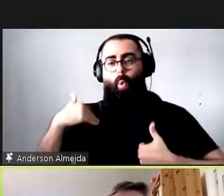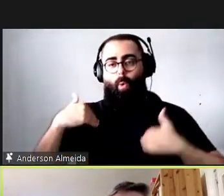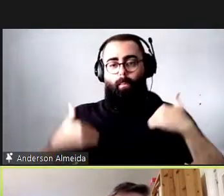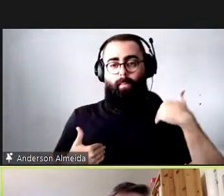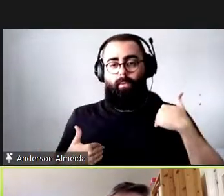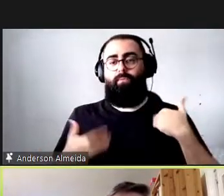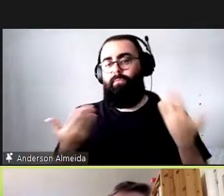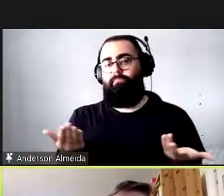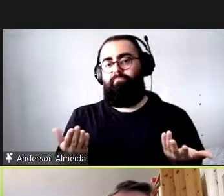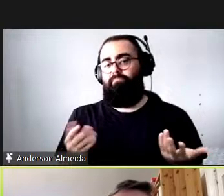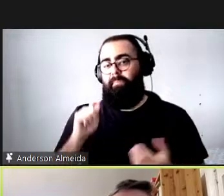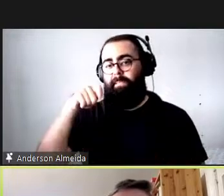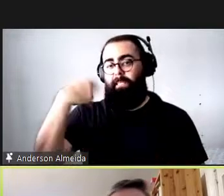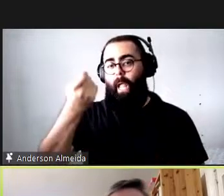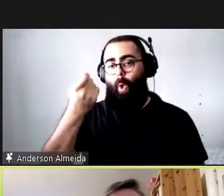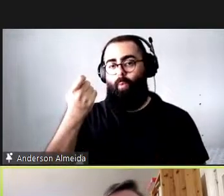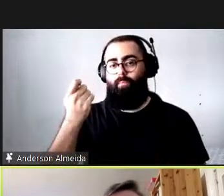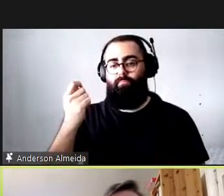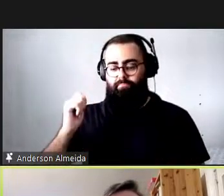contact.